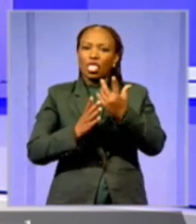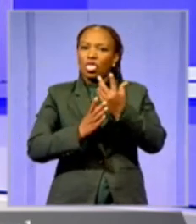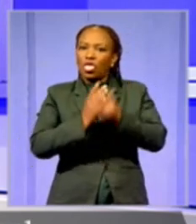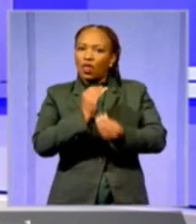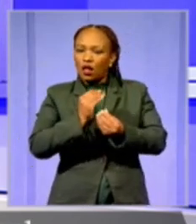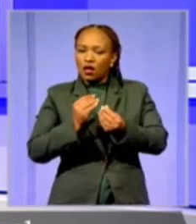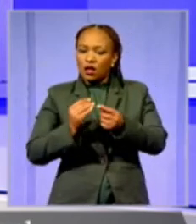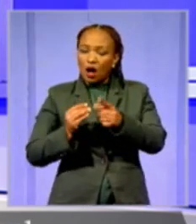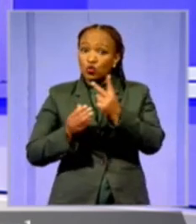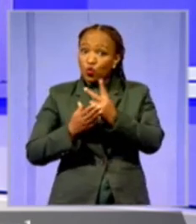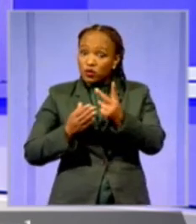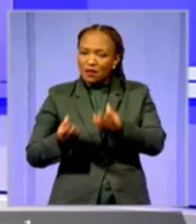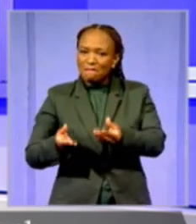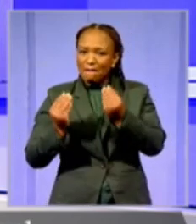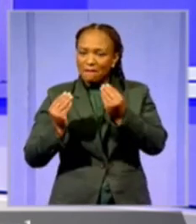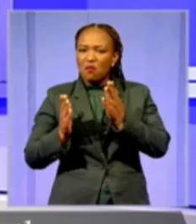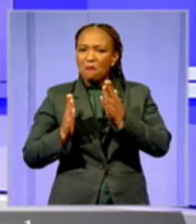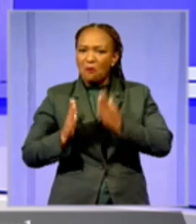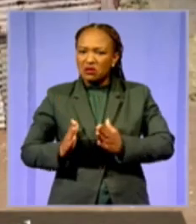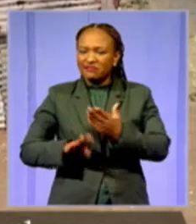bonwa.